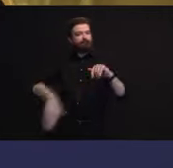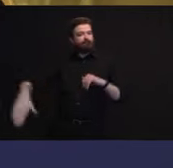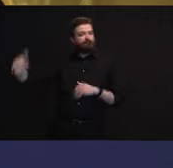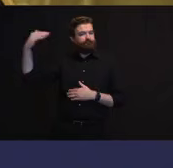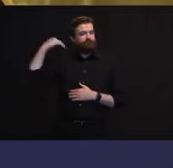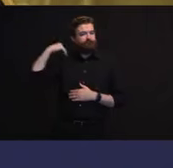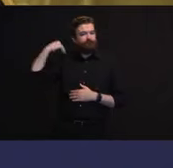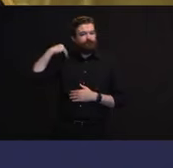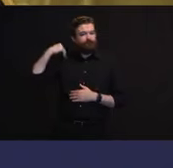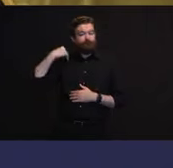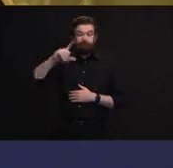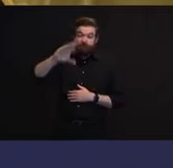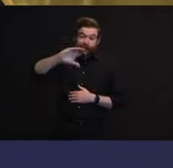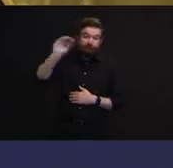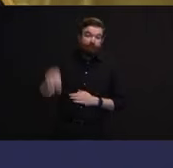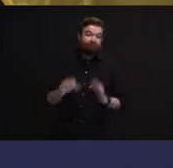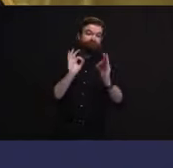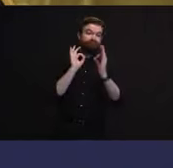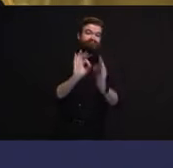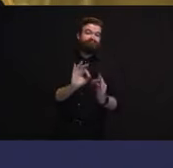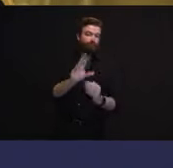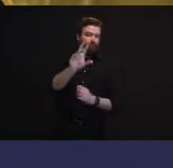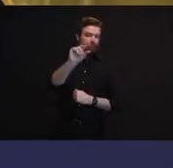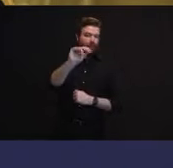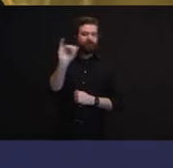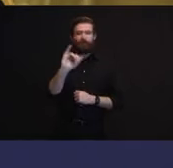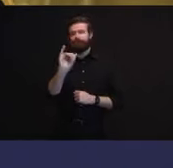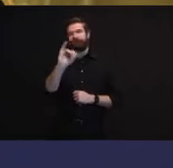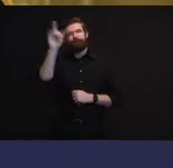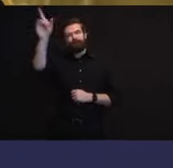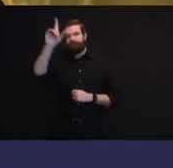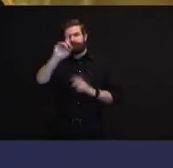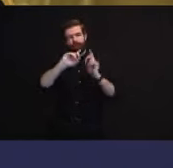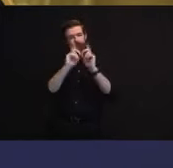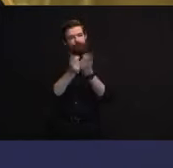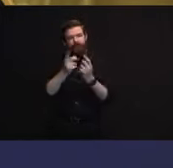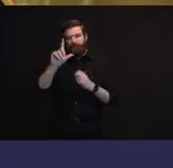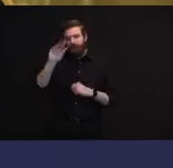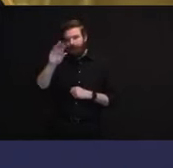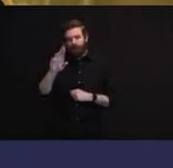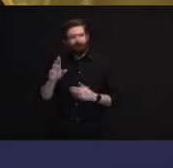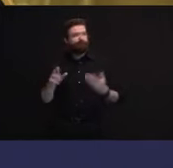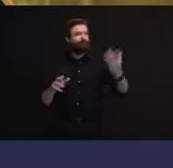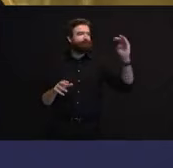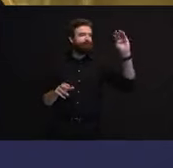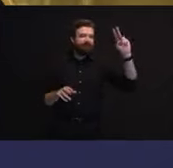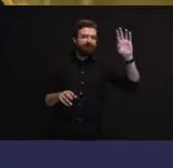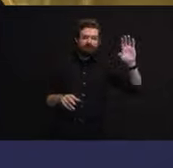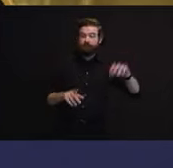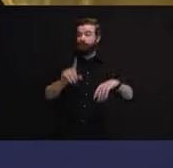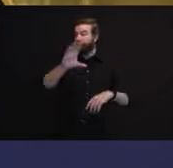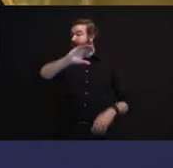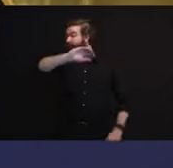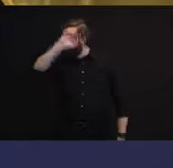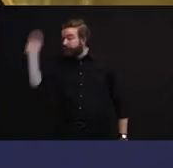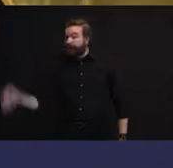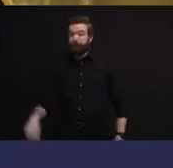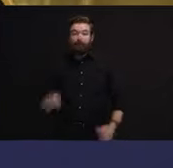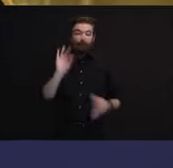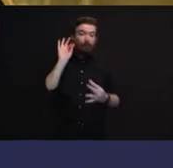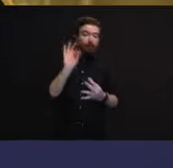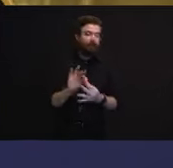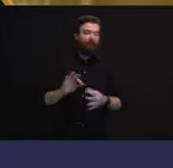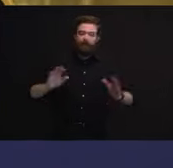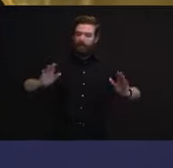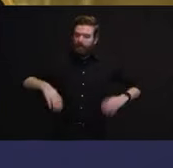be, or where it has to be. And I would say the same thing about unemployment insurance. I haven't asked Judy's permission, so I